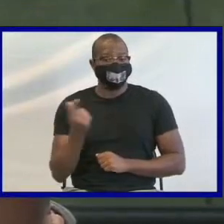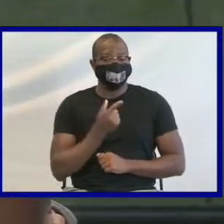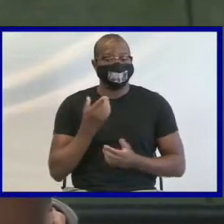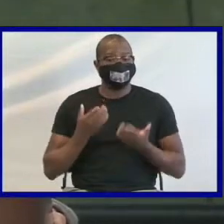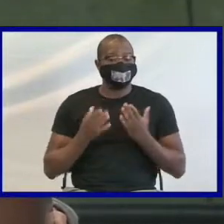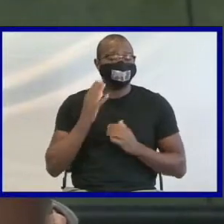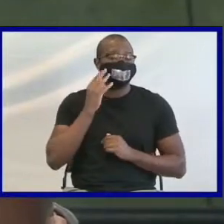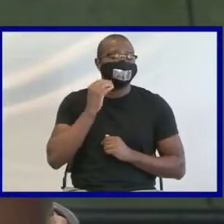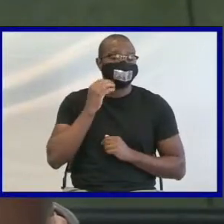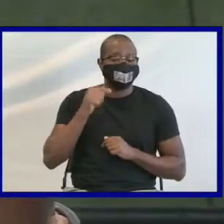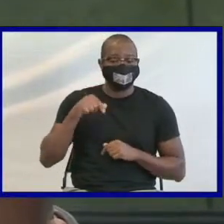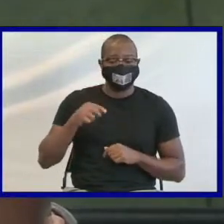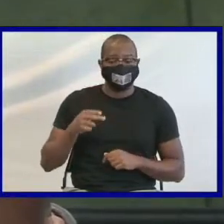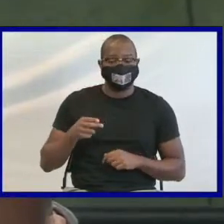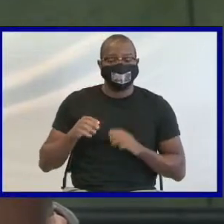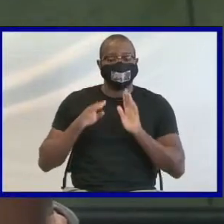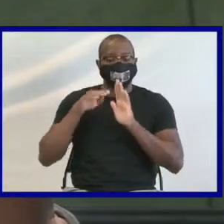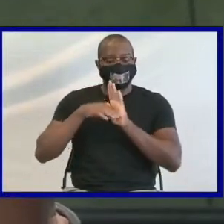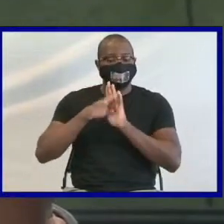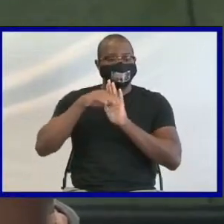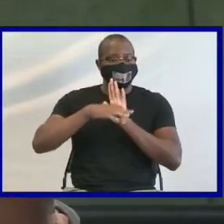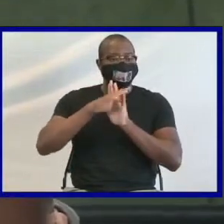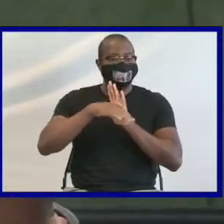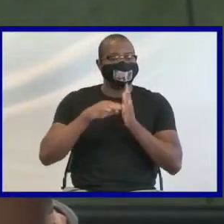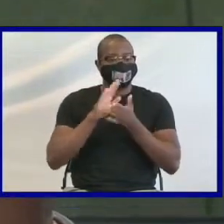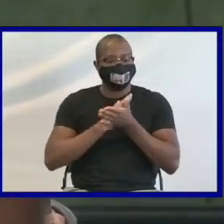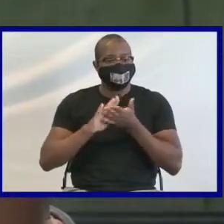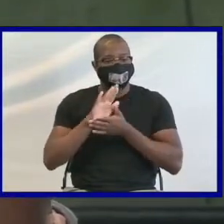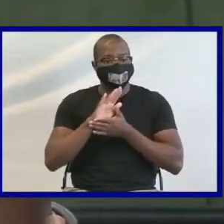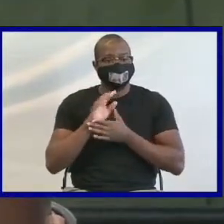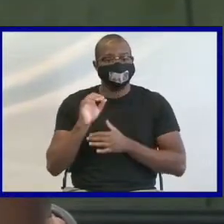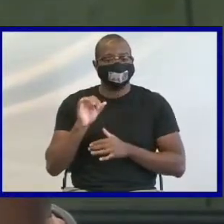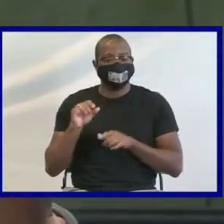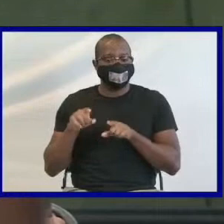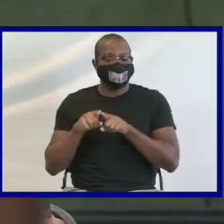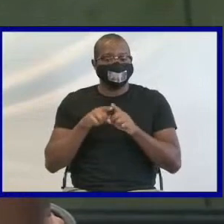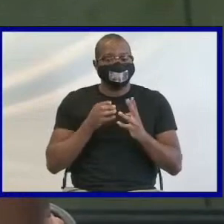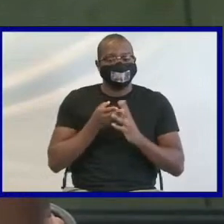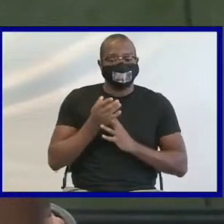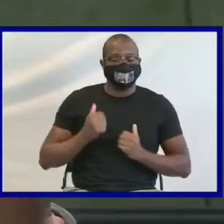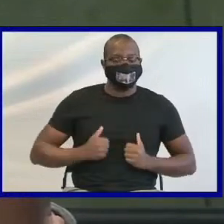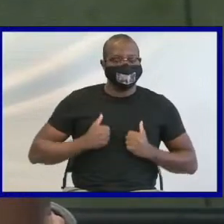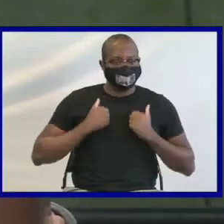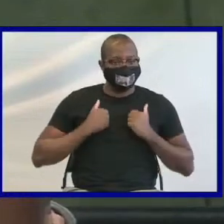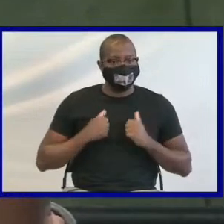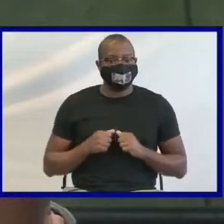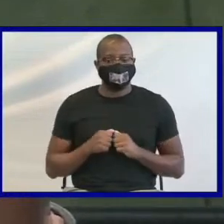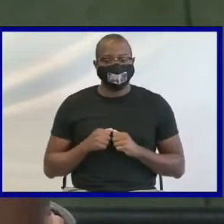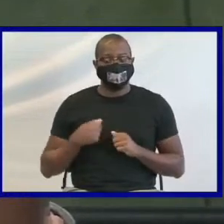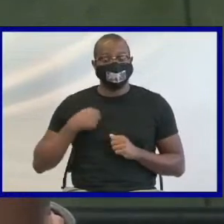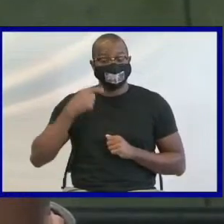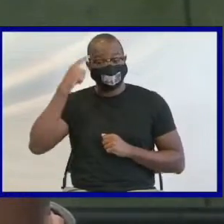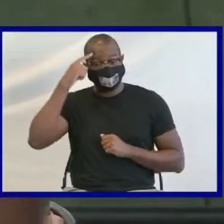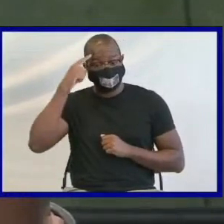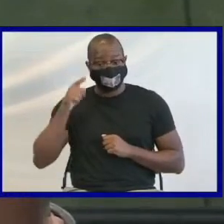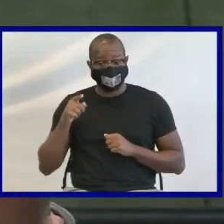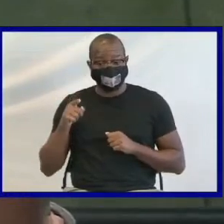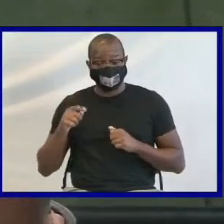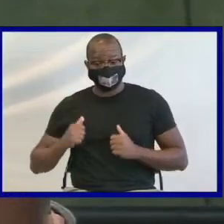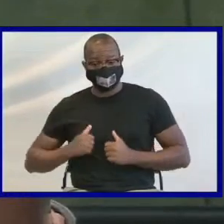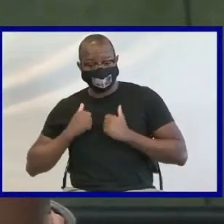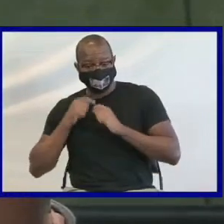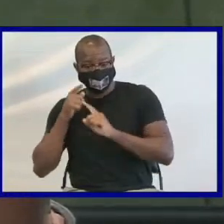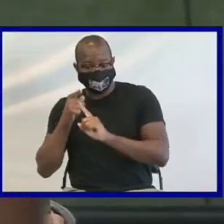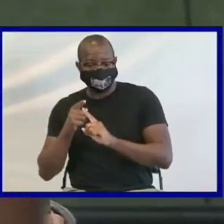these highs and lows, both in college and throughout our lives. I believe it is a combination of all occasions that help